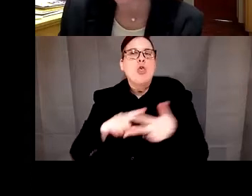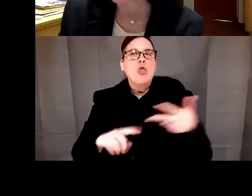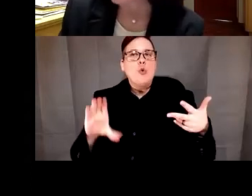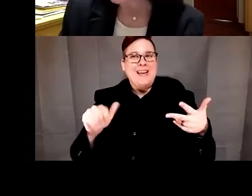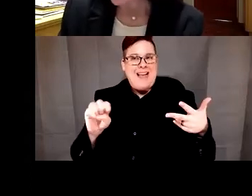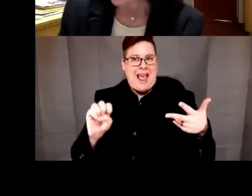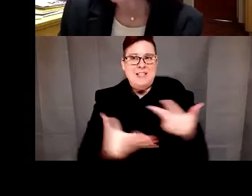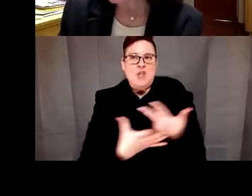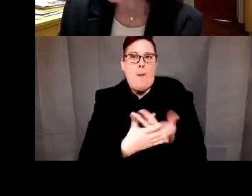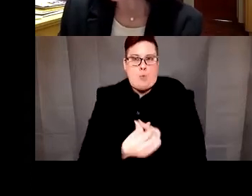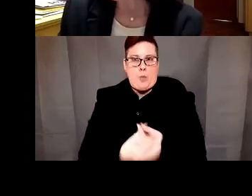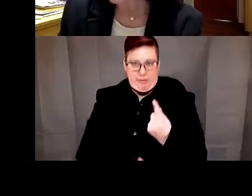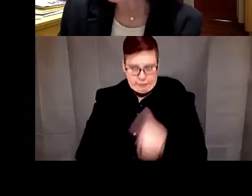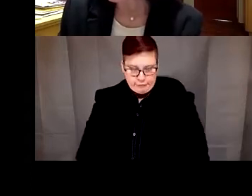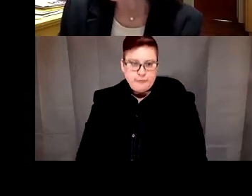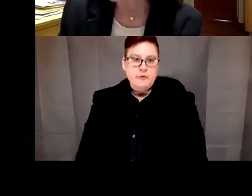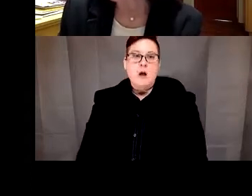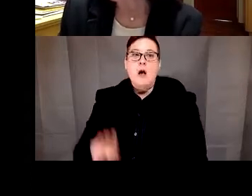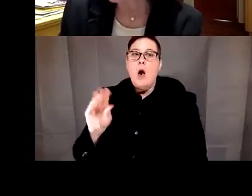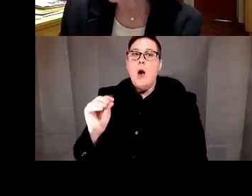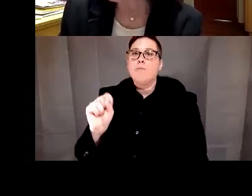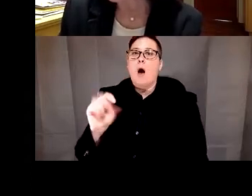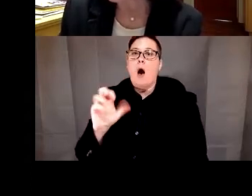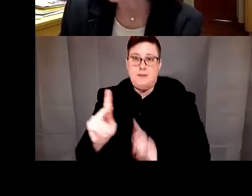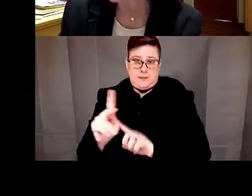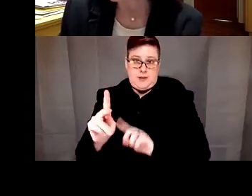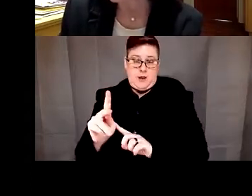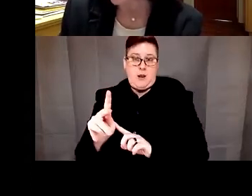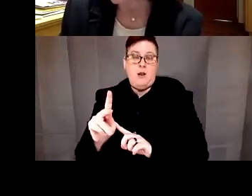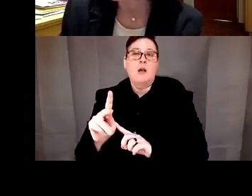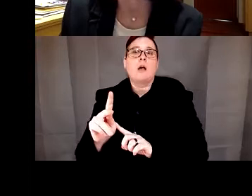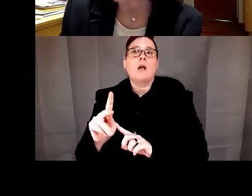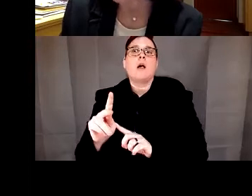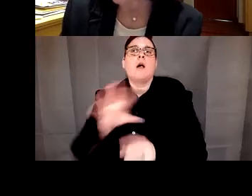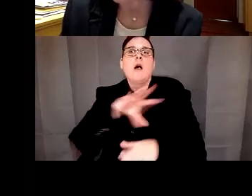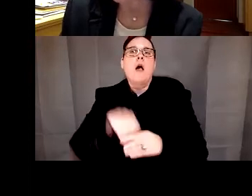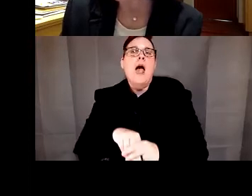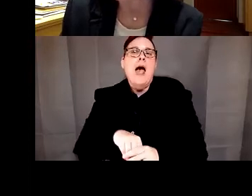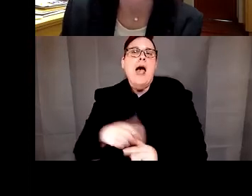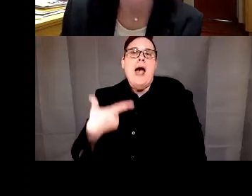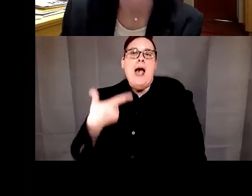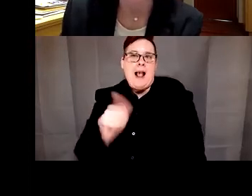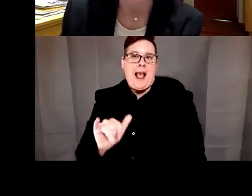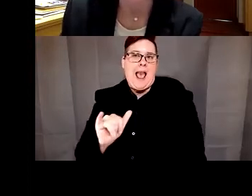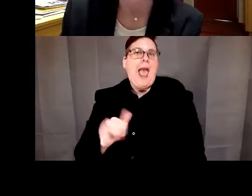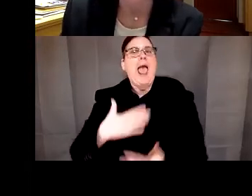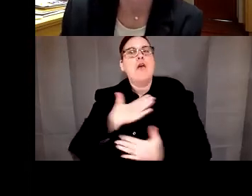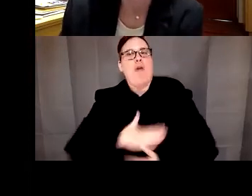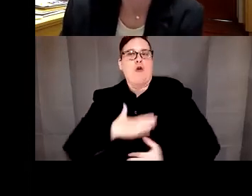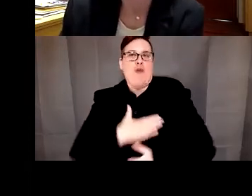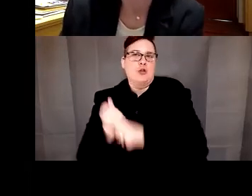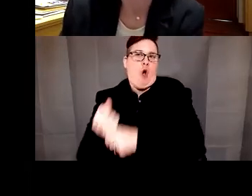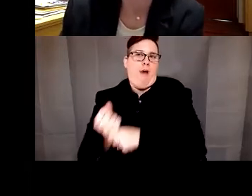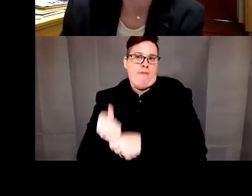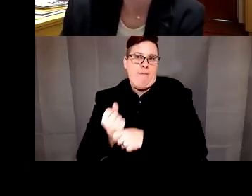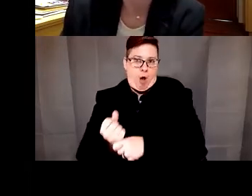together. Gerald Bostick participated in a gay recreational softball league. And once